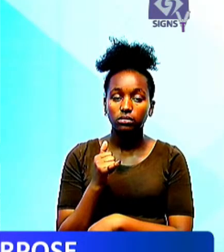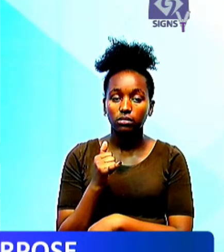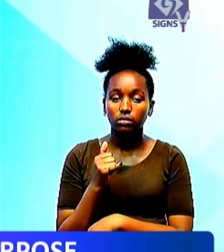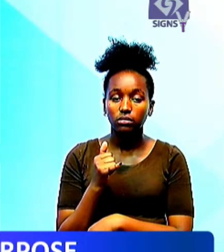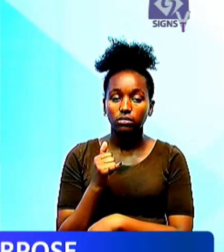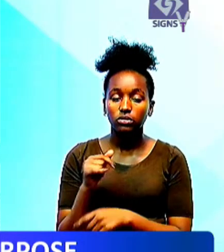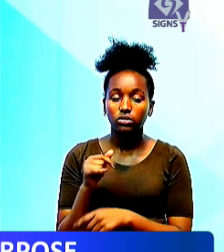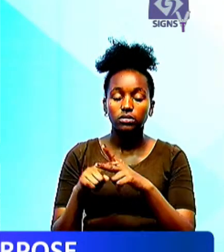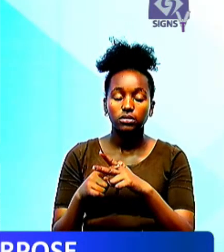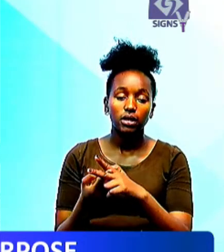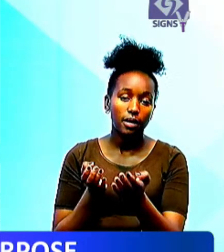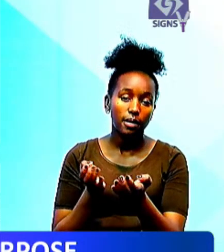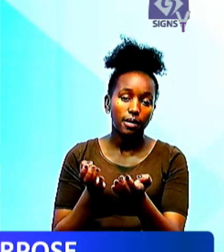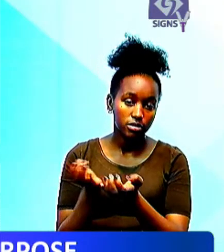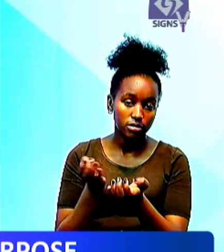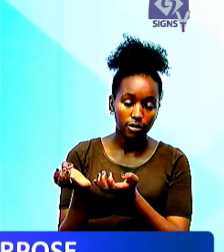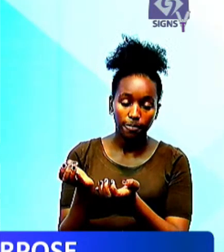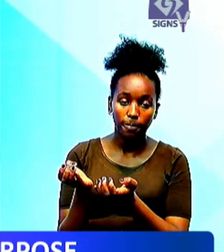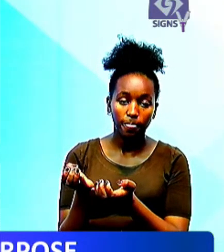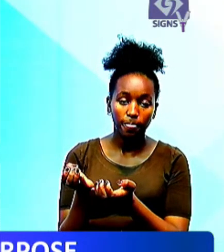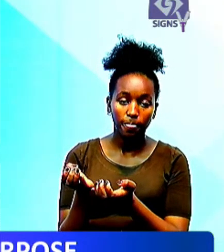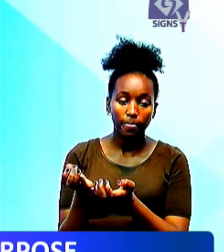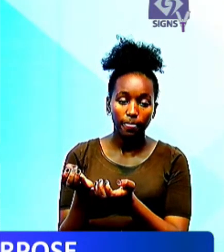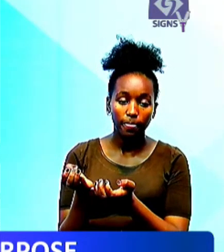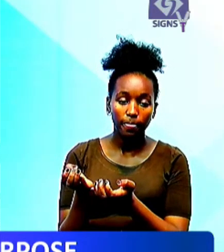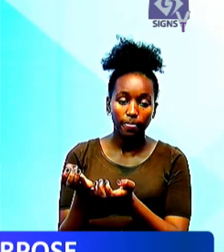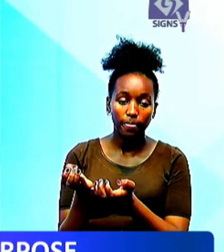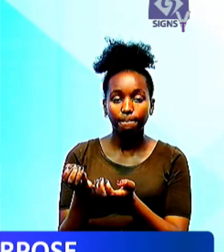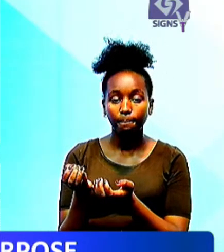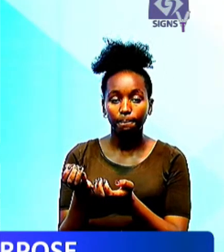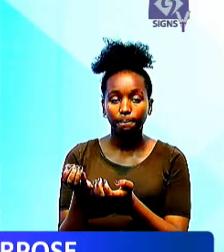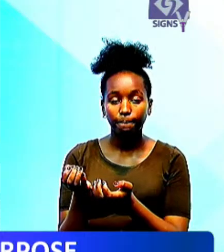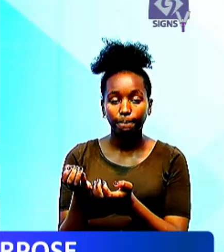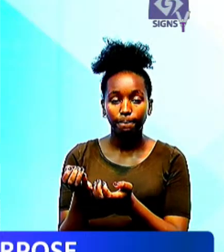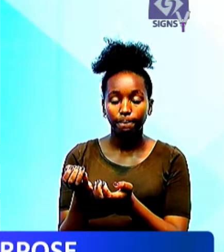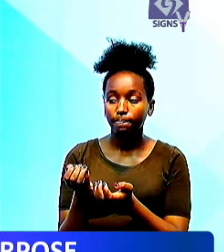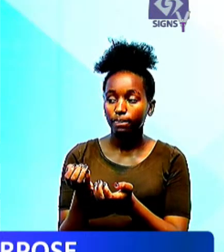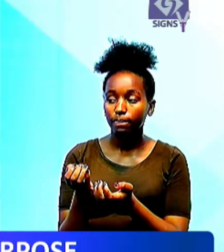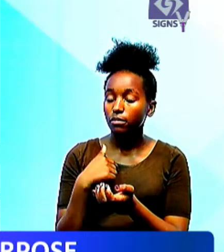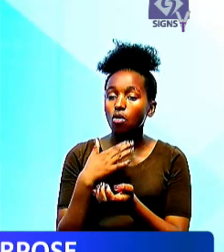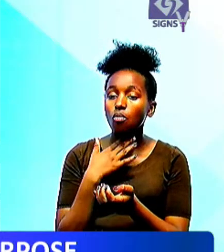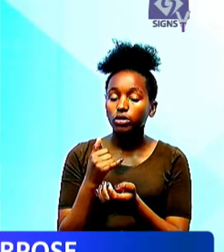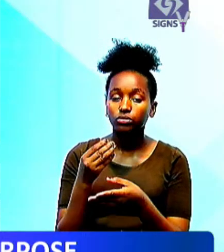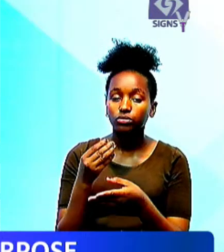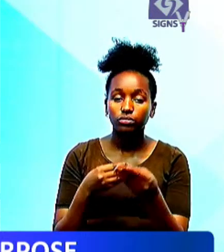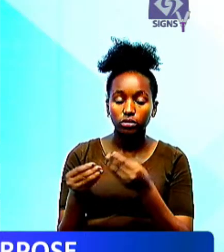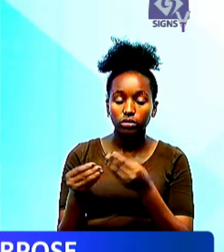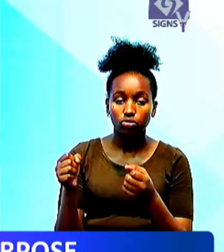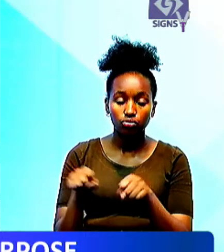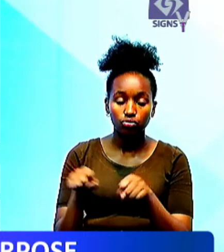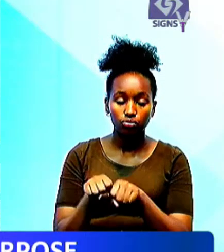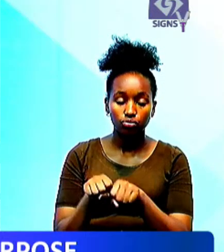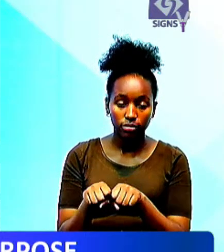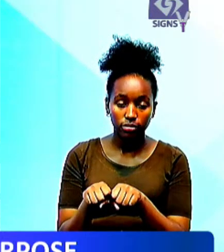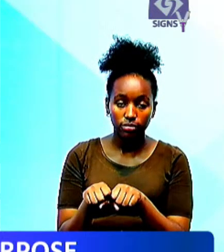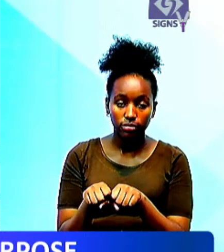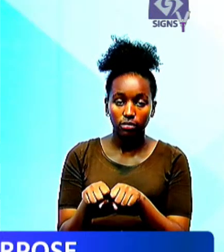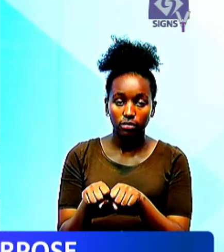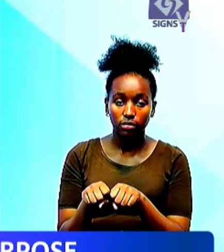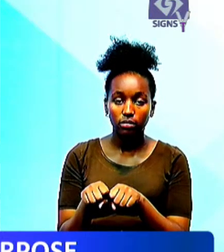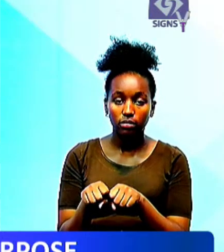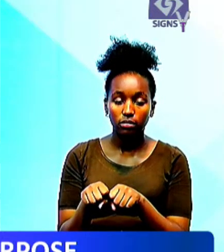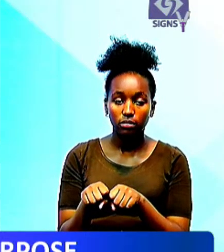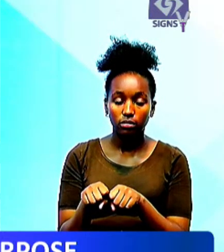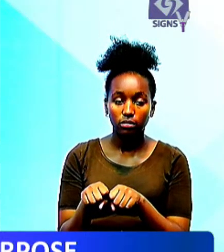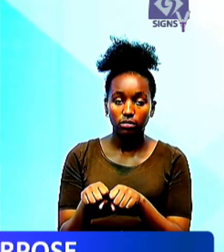young man who was short selling masks. But I have 10,000. Say I want to start selling shoes. All right. Of course, I have